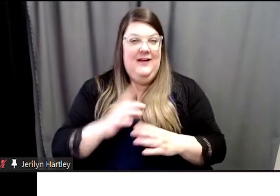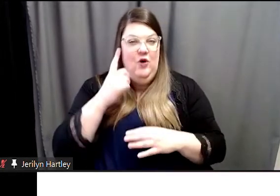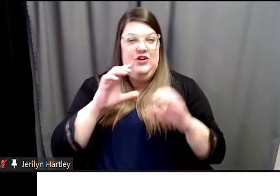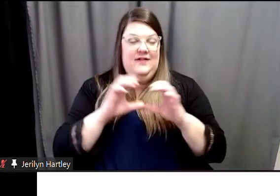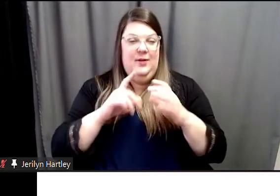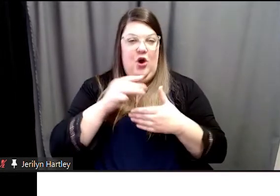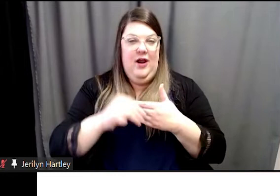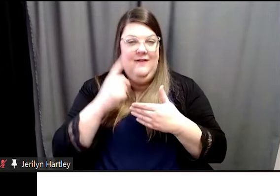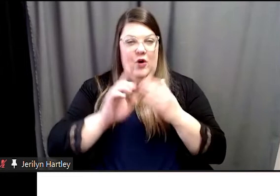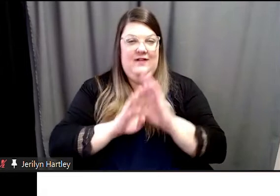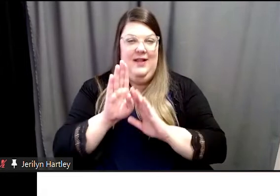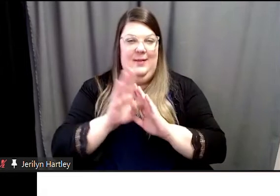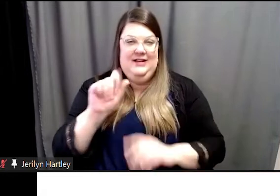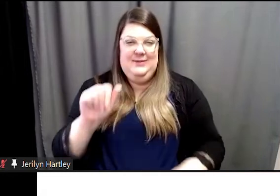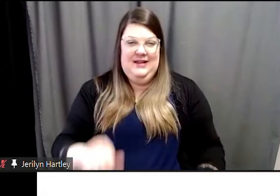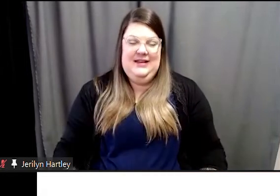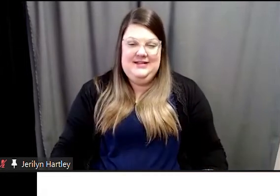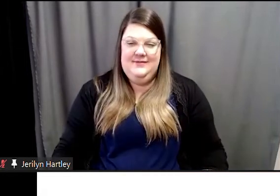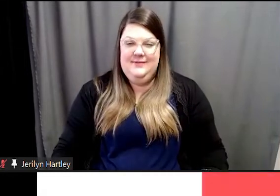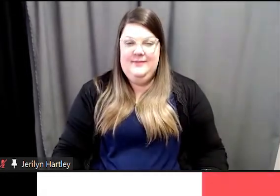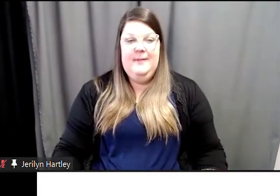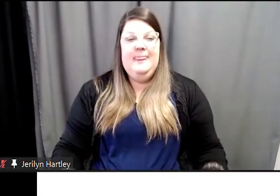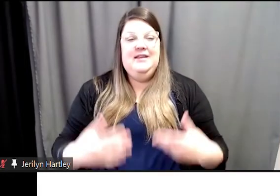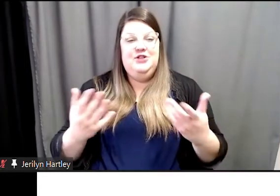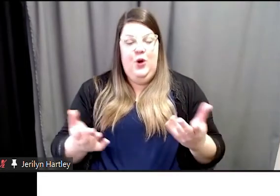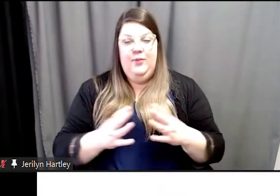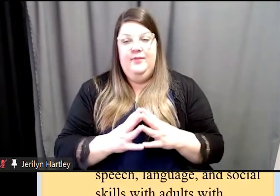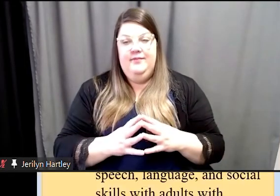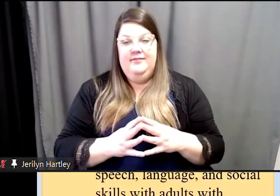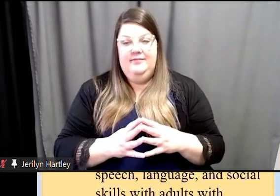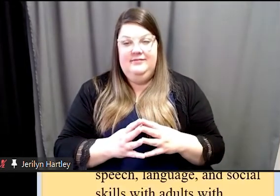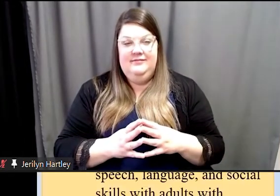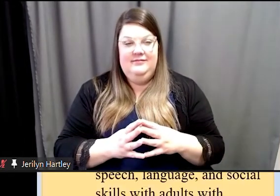program for developmental disabilities. So